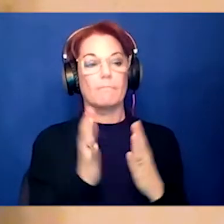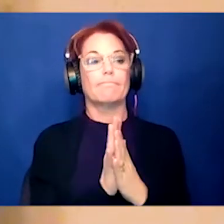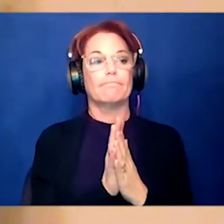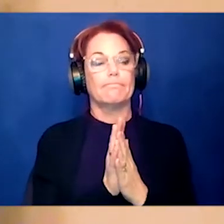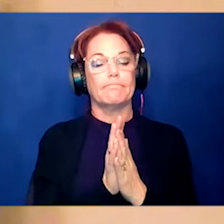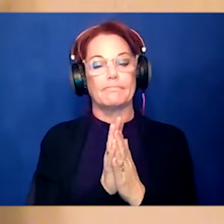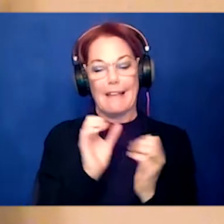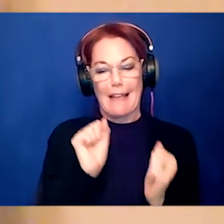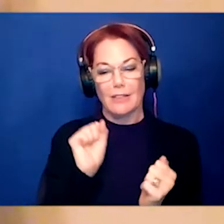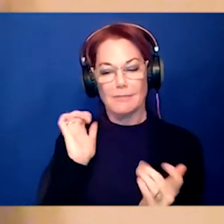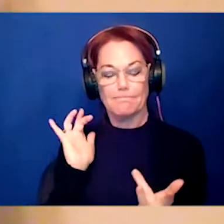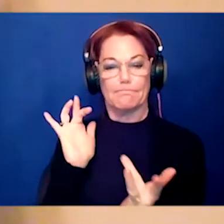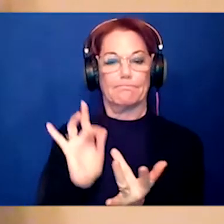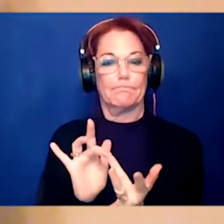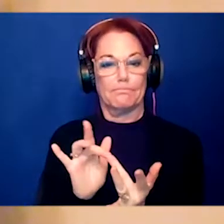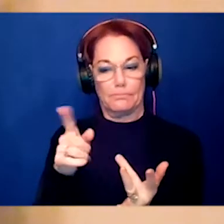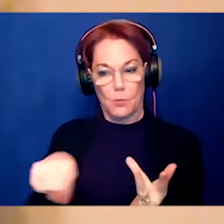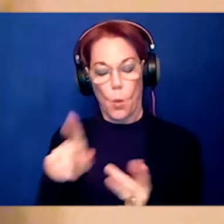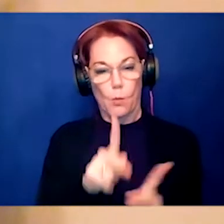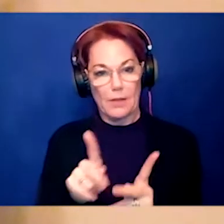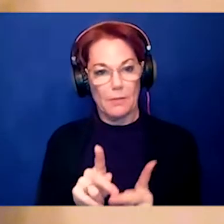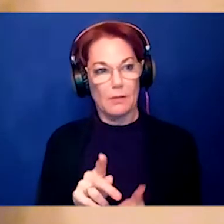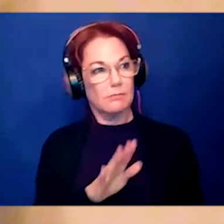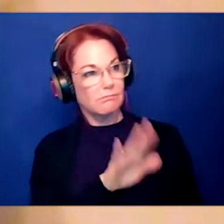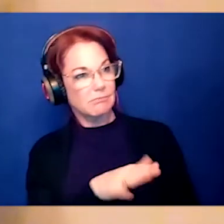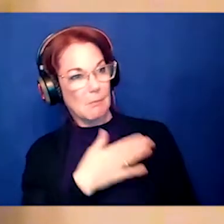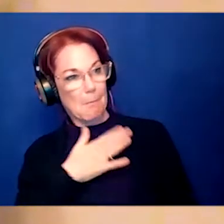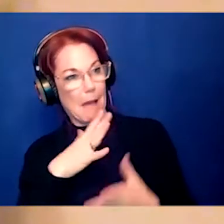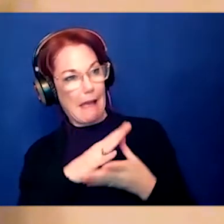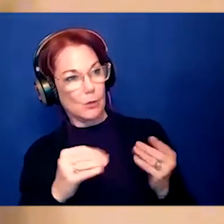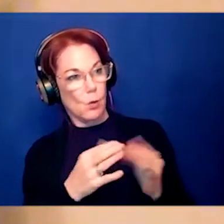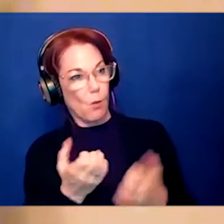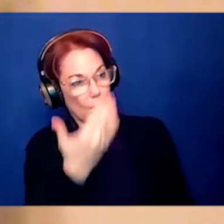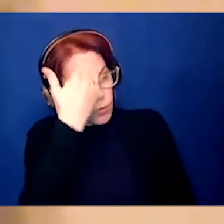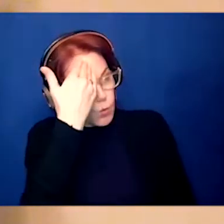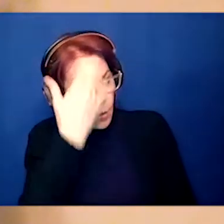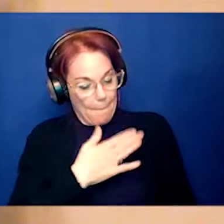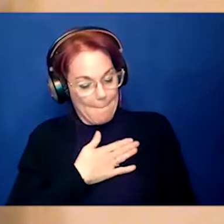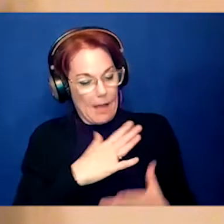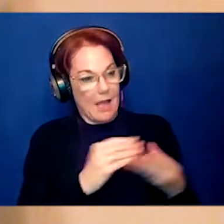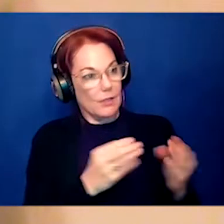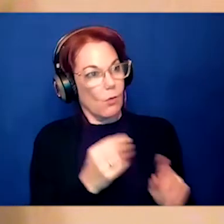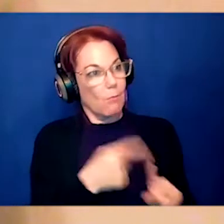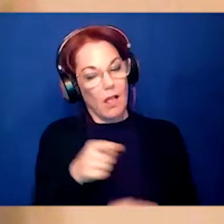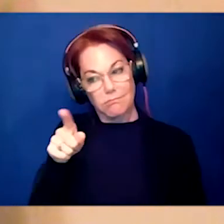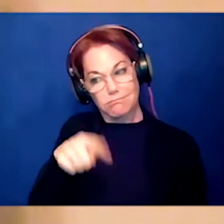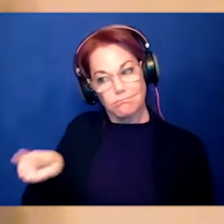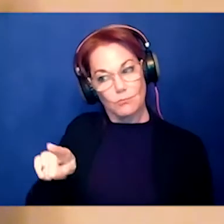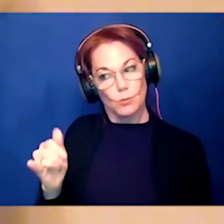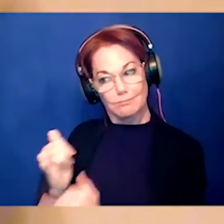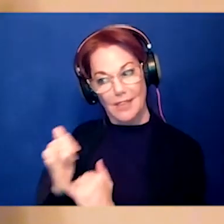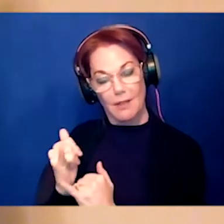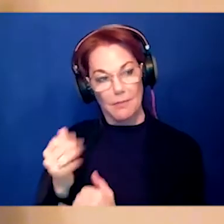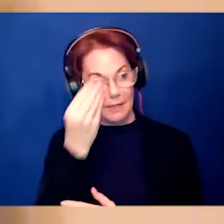many of those people. And I wanted the people to know my story and the stories of millions of people like me. When I was at